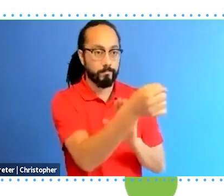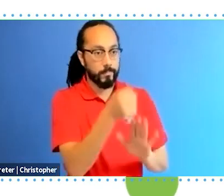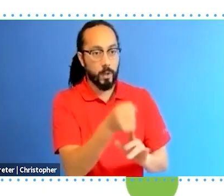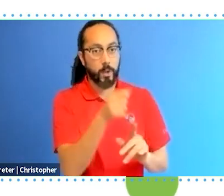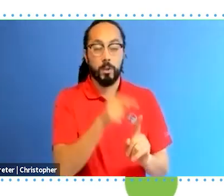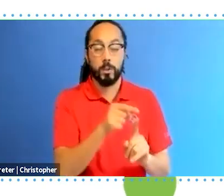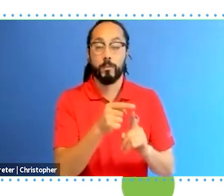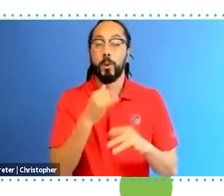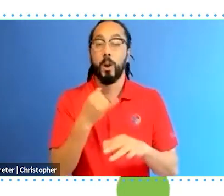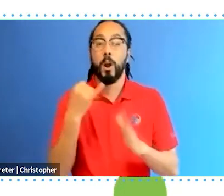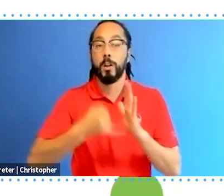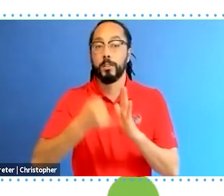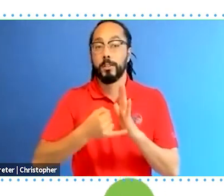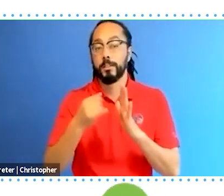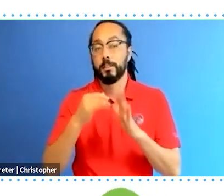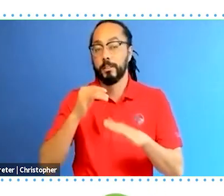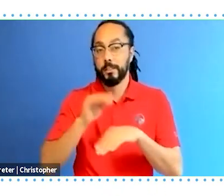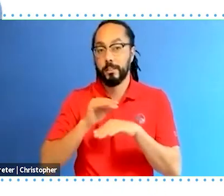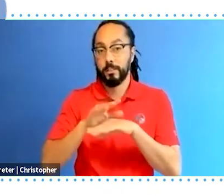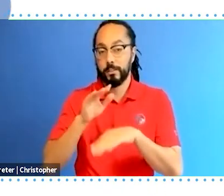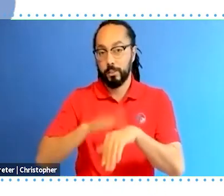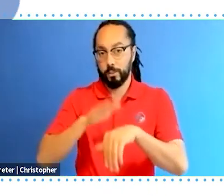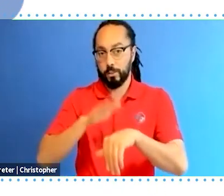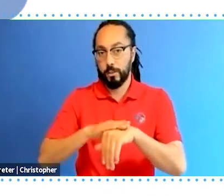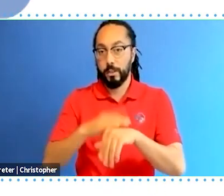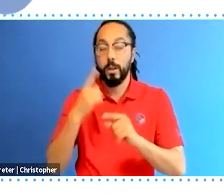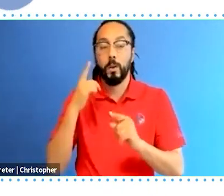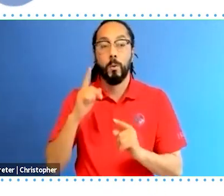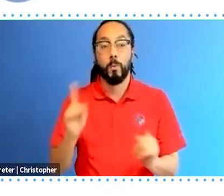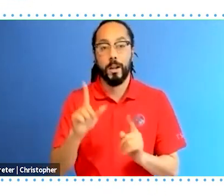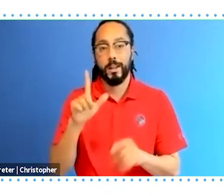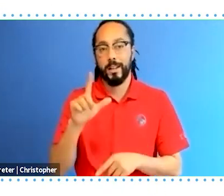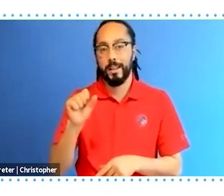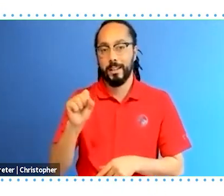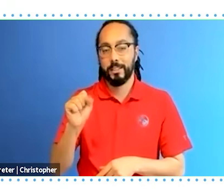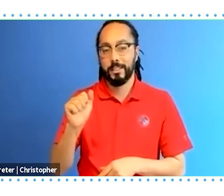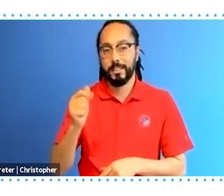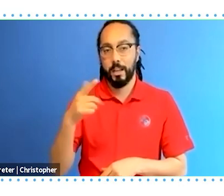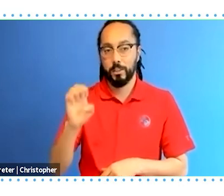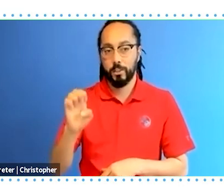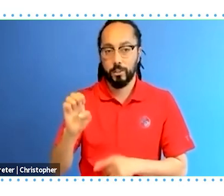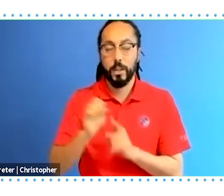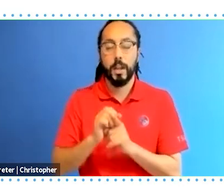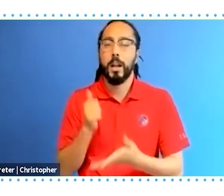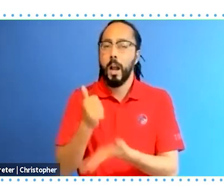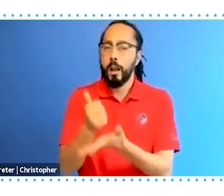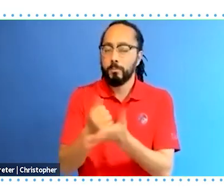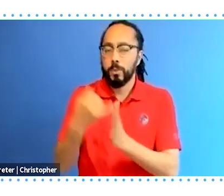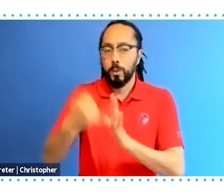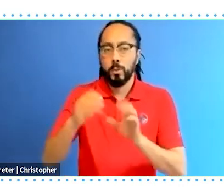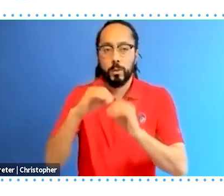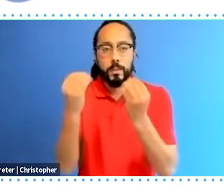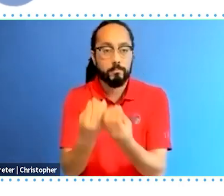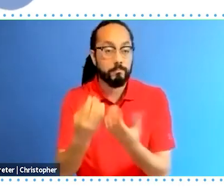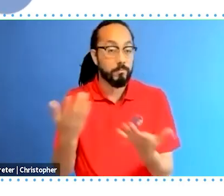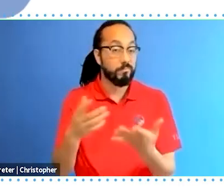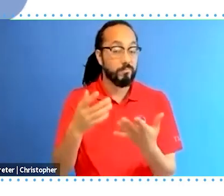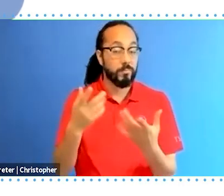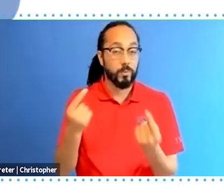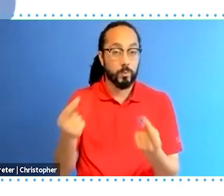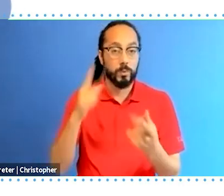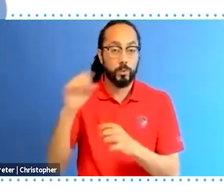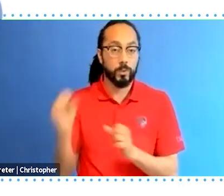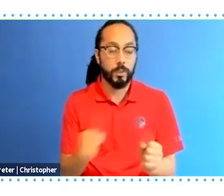based in Toronto that provides counsel, solutions, and support to arts organizations in areas such as strategic human